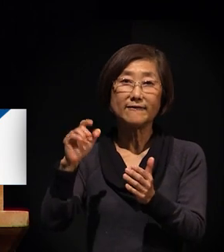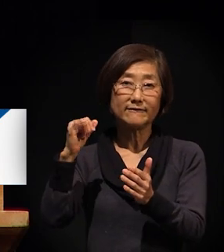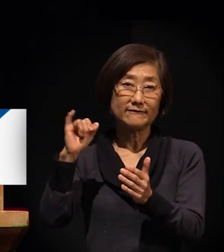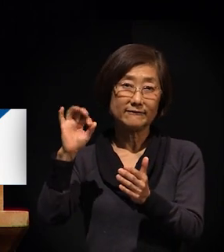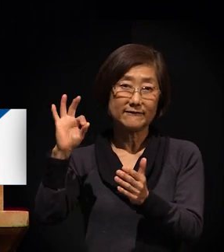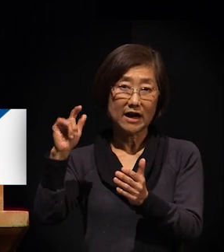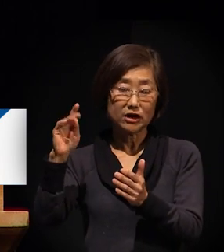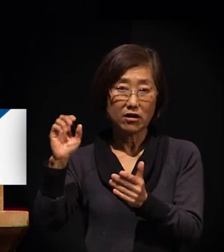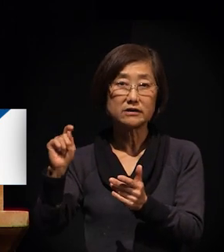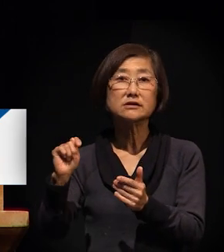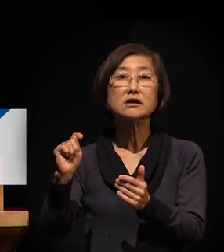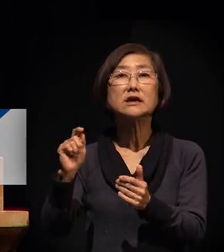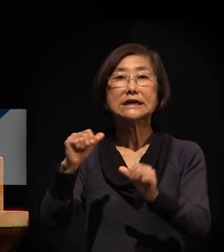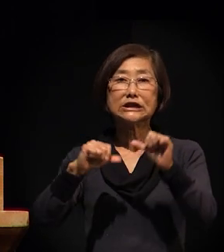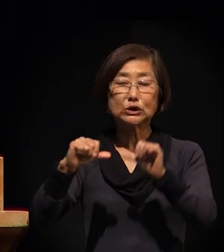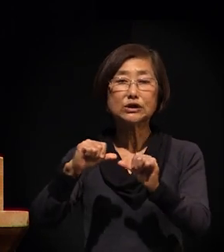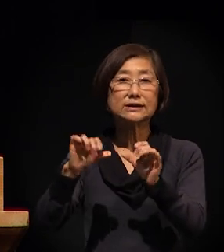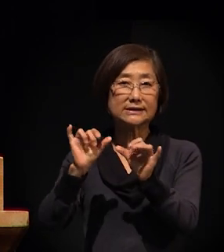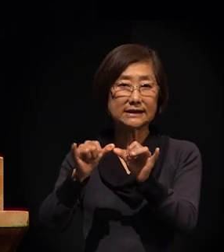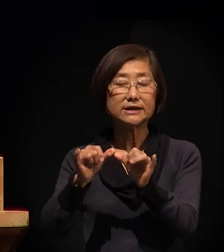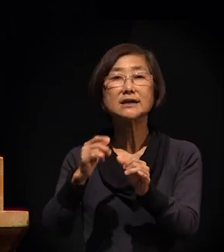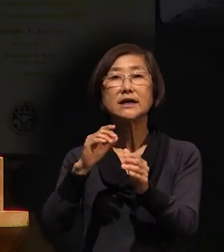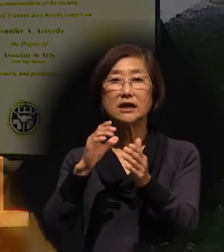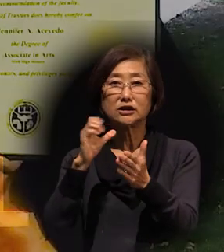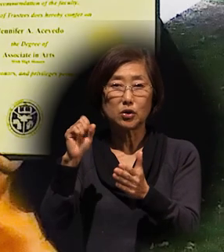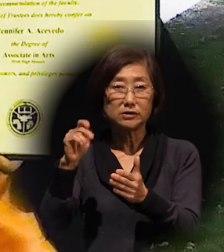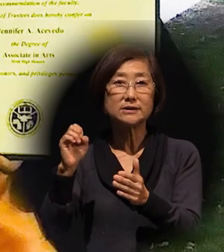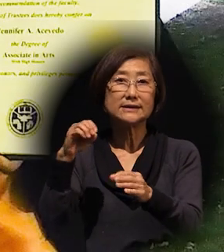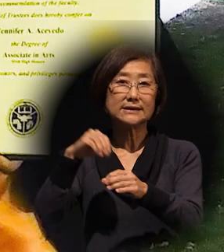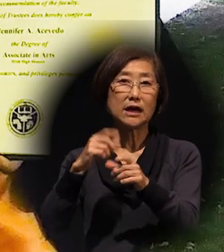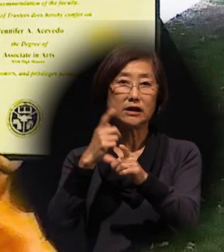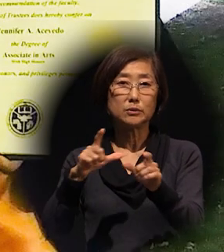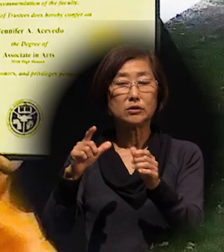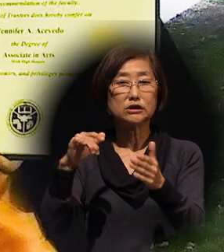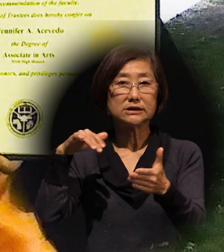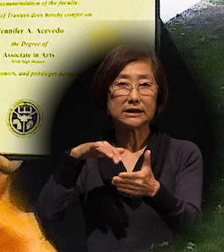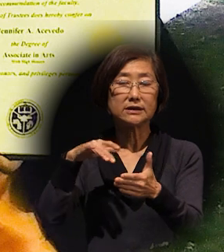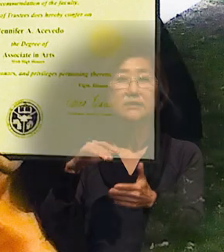Engineering Science, and the Associate in Liberal Studies.